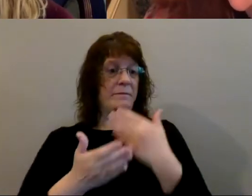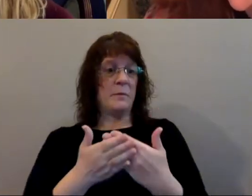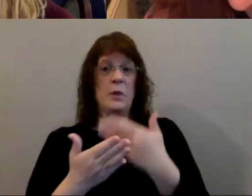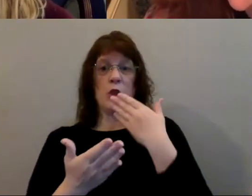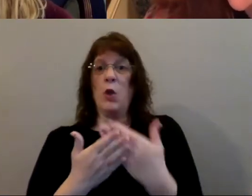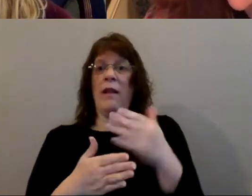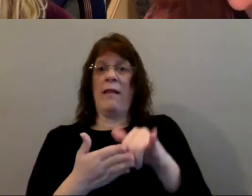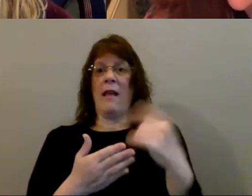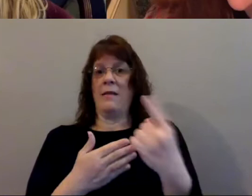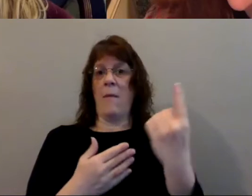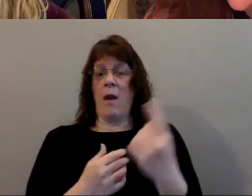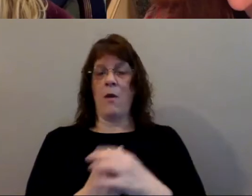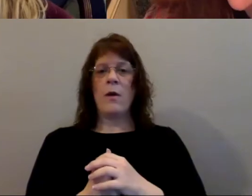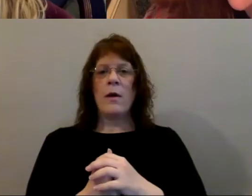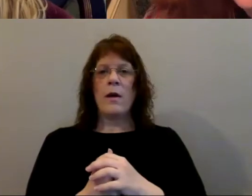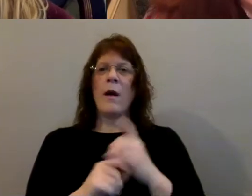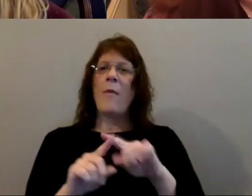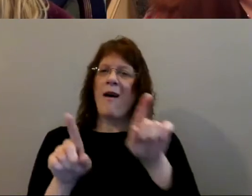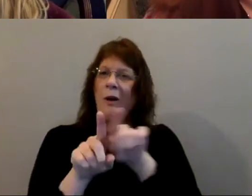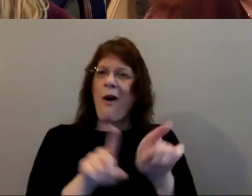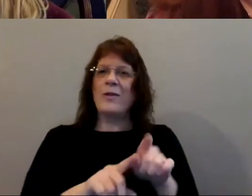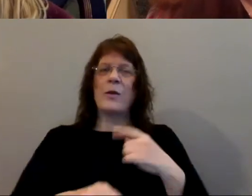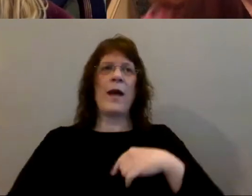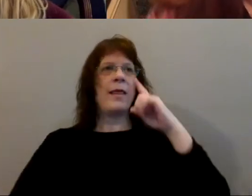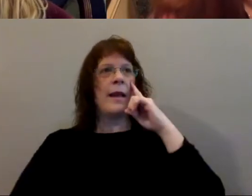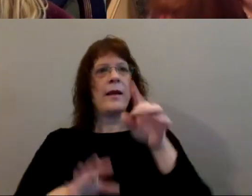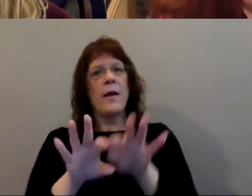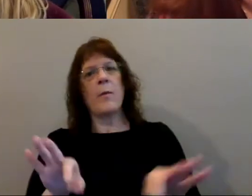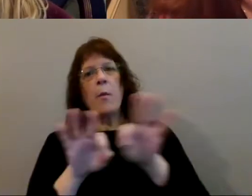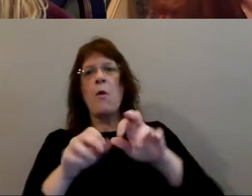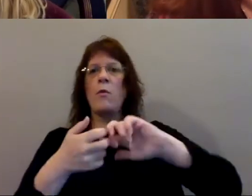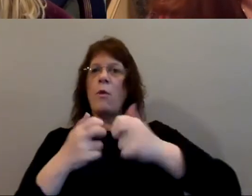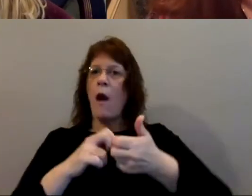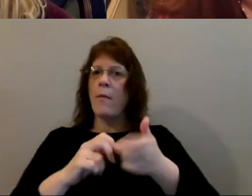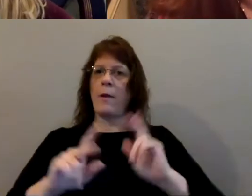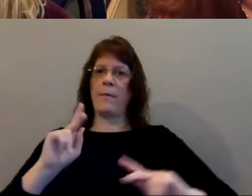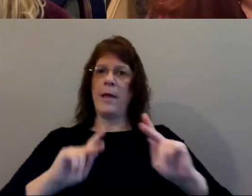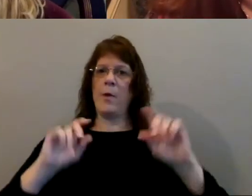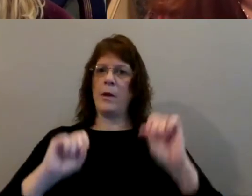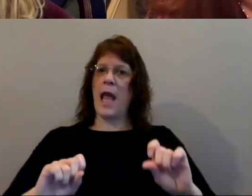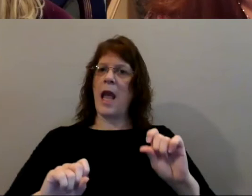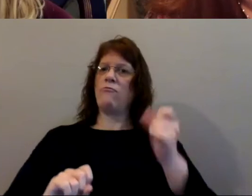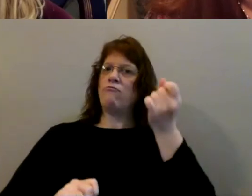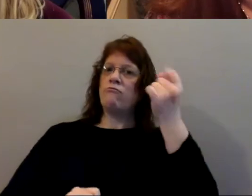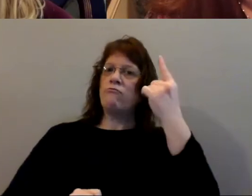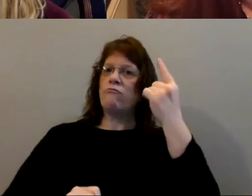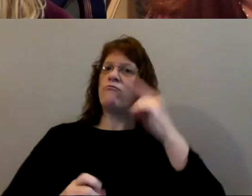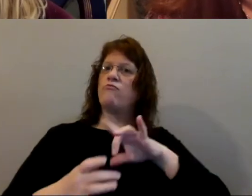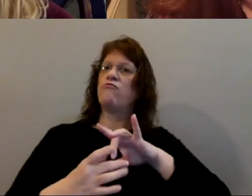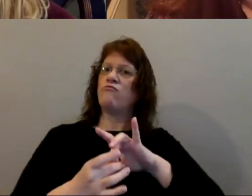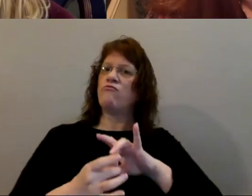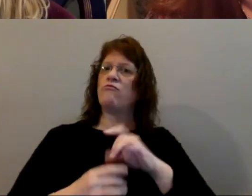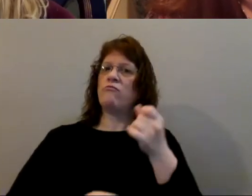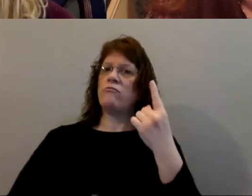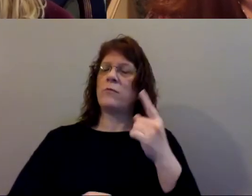But also, I think it's a very important problem that a lot of people can relate to. And yet it's also, I think, a little bit